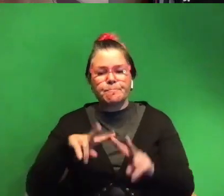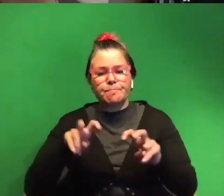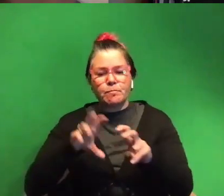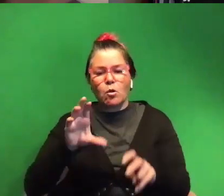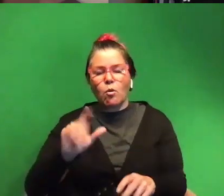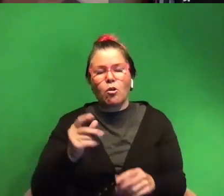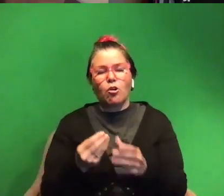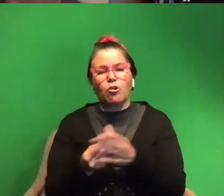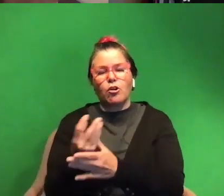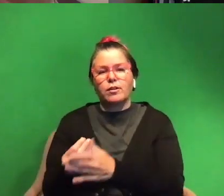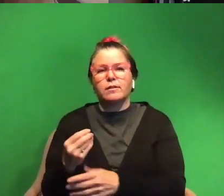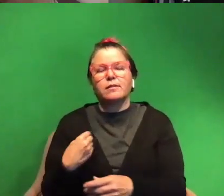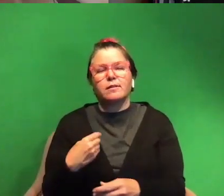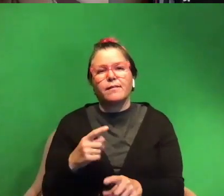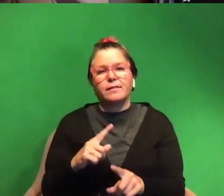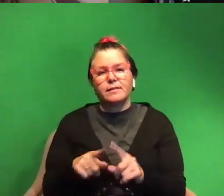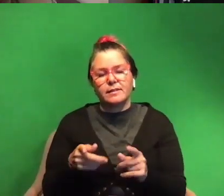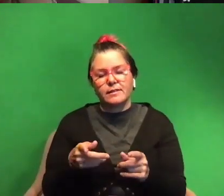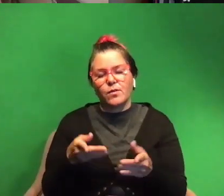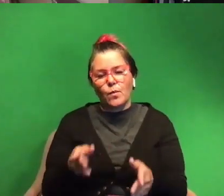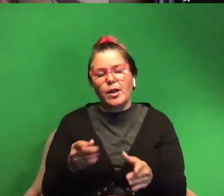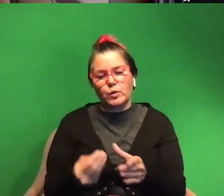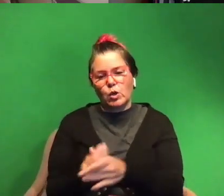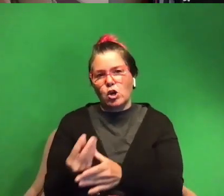there's a variety of different ways to garden corals,